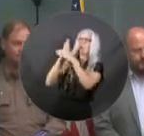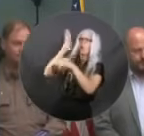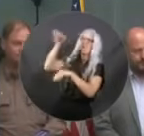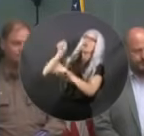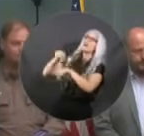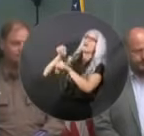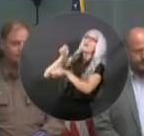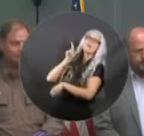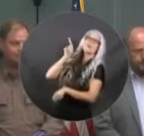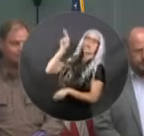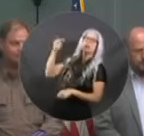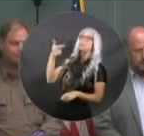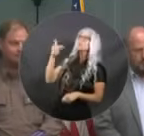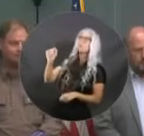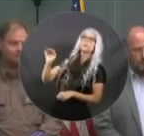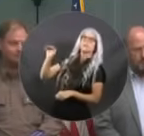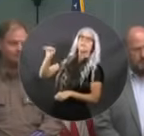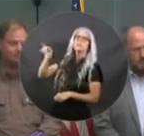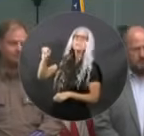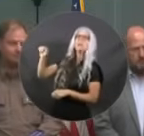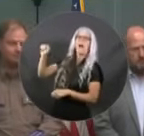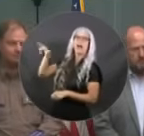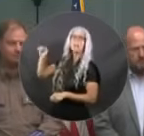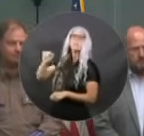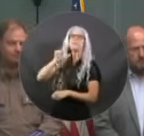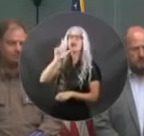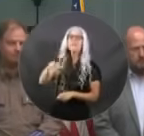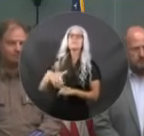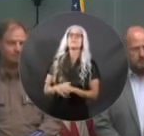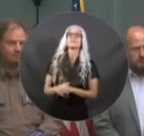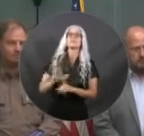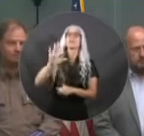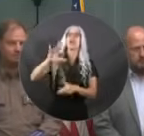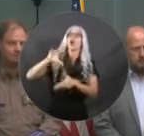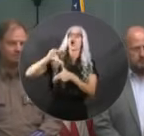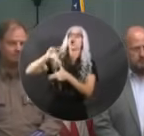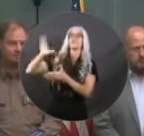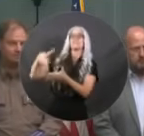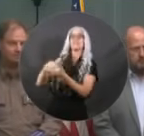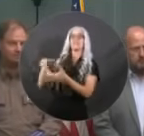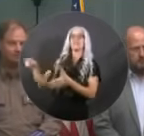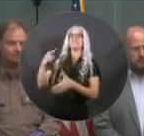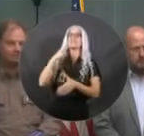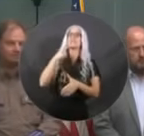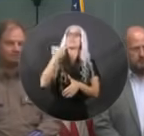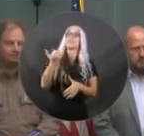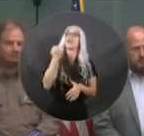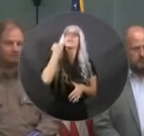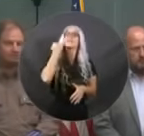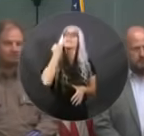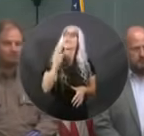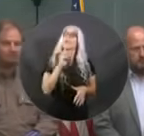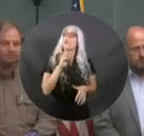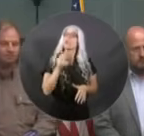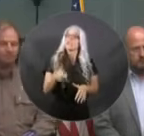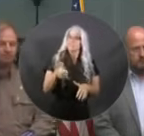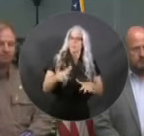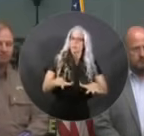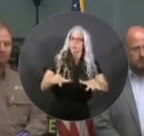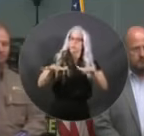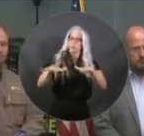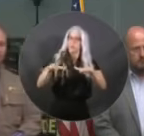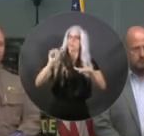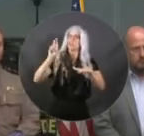advisory includes that if this storm hits at high tide, storm surge could reach 10 to 15 feet in